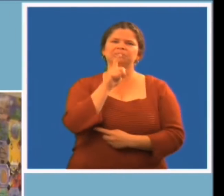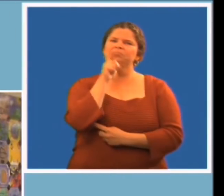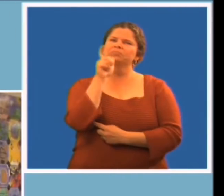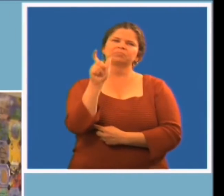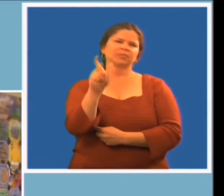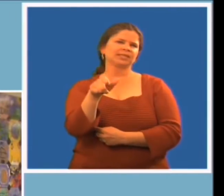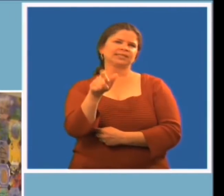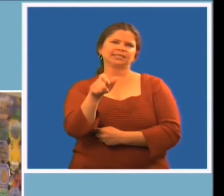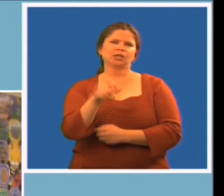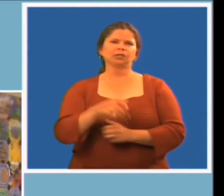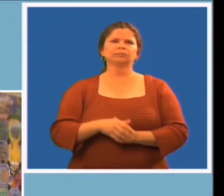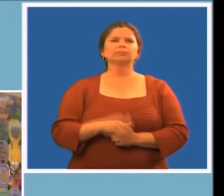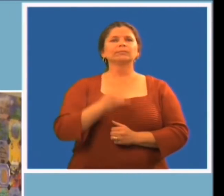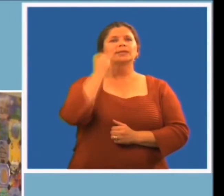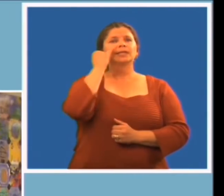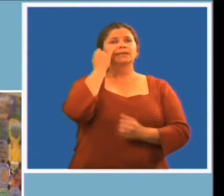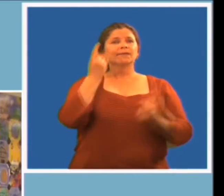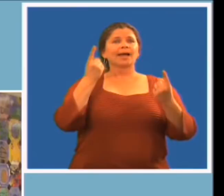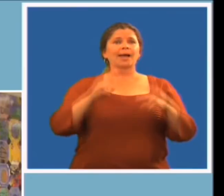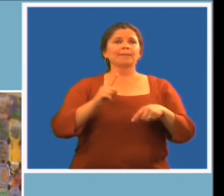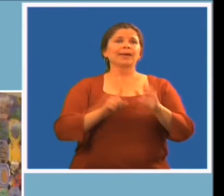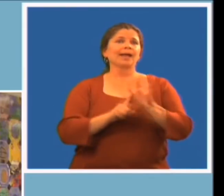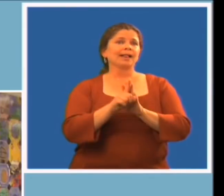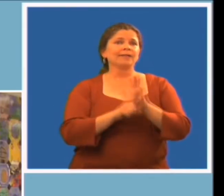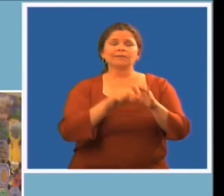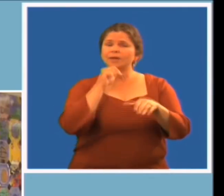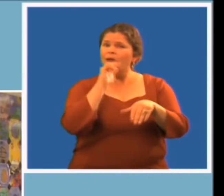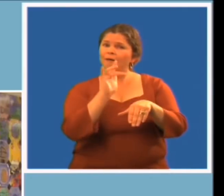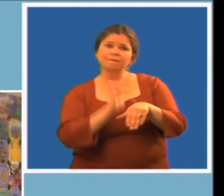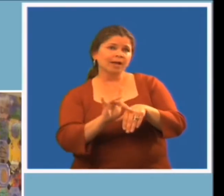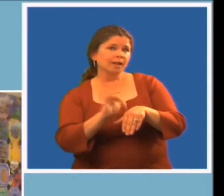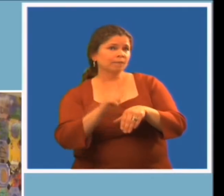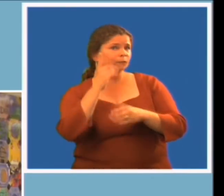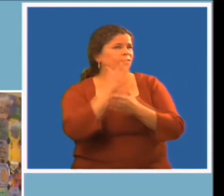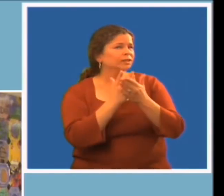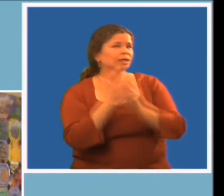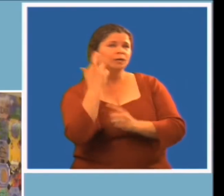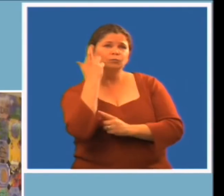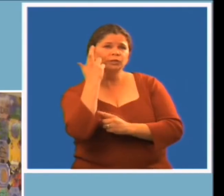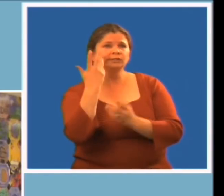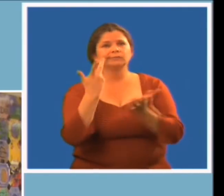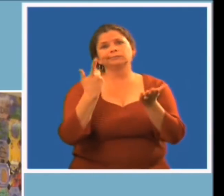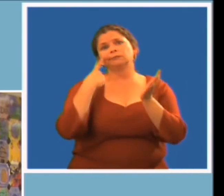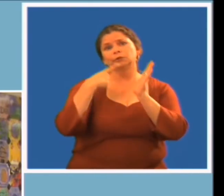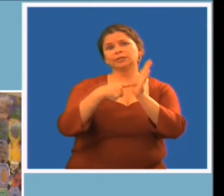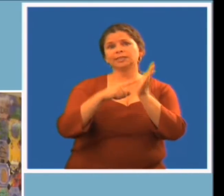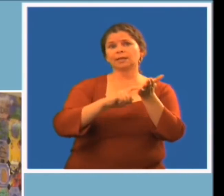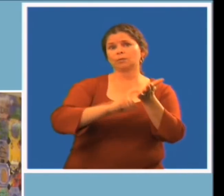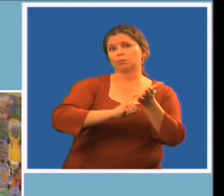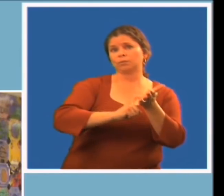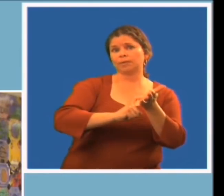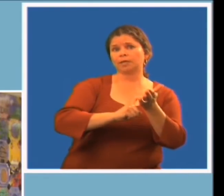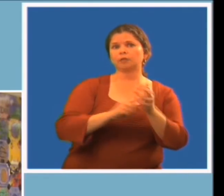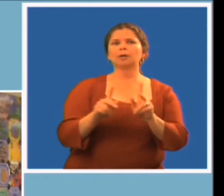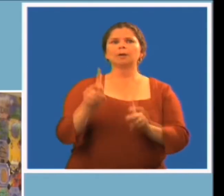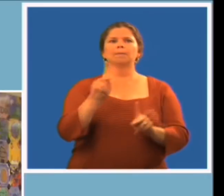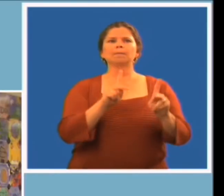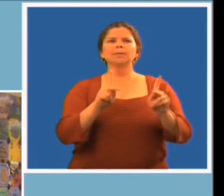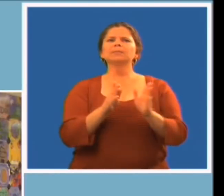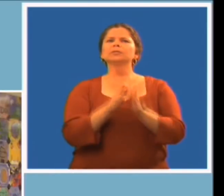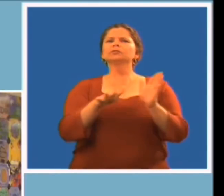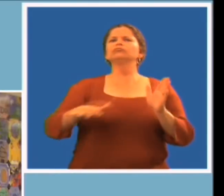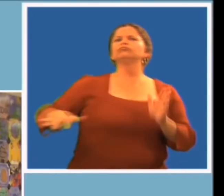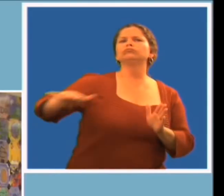However, let's say the elevator is inoperable due to repair. The general public would be unaware of this disruption in